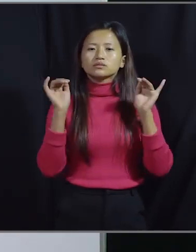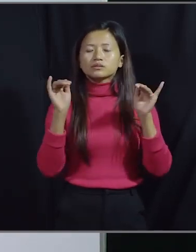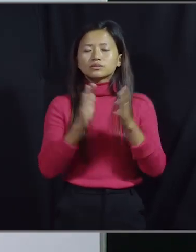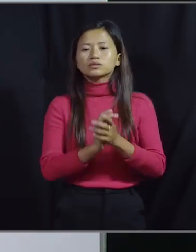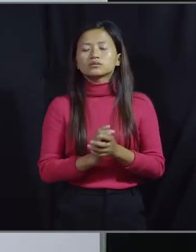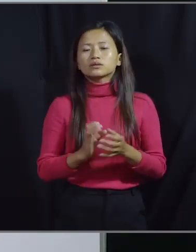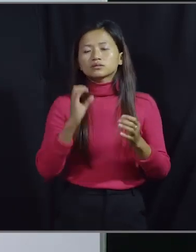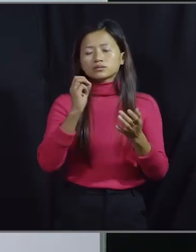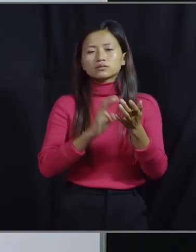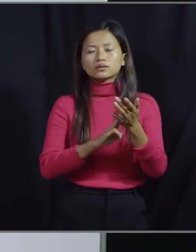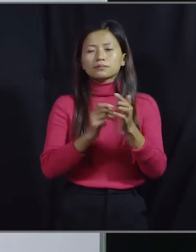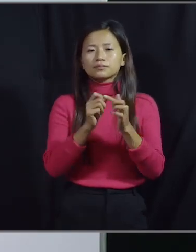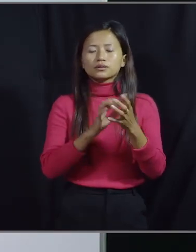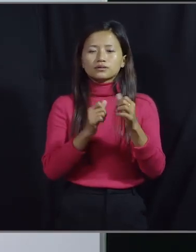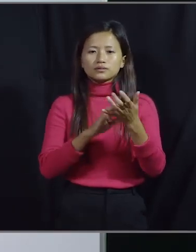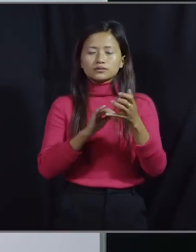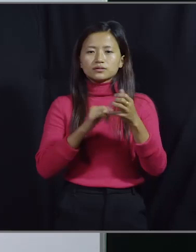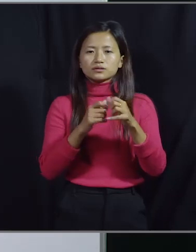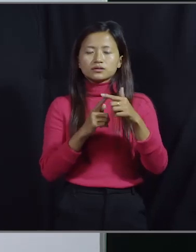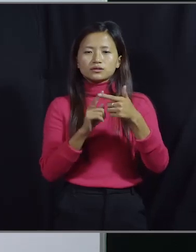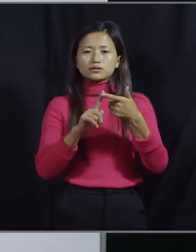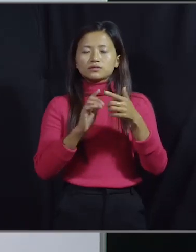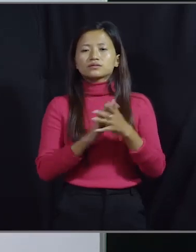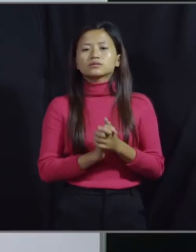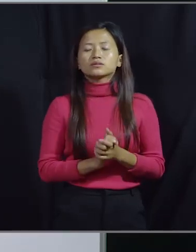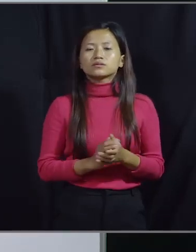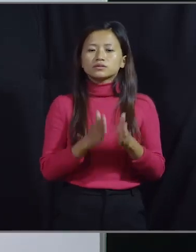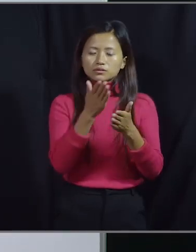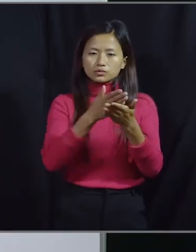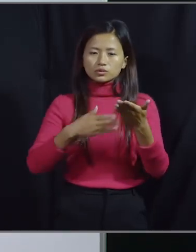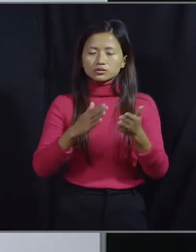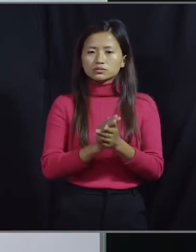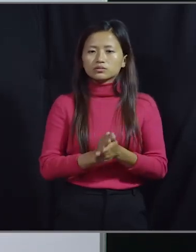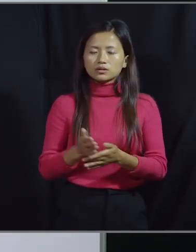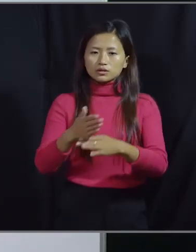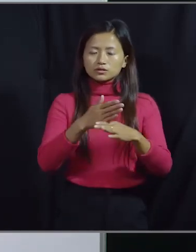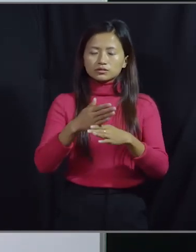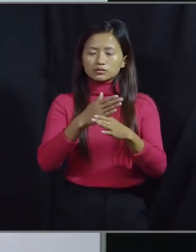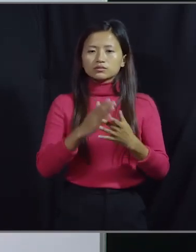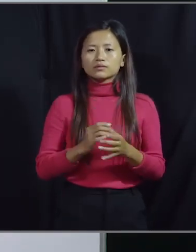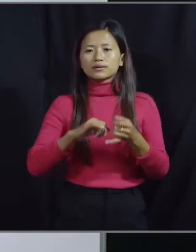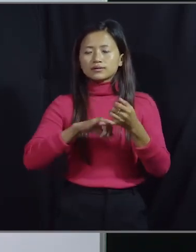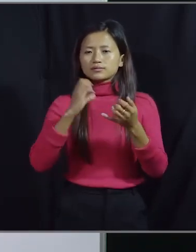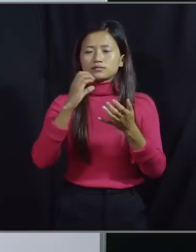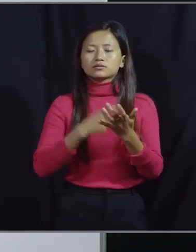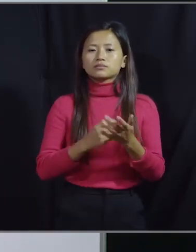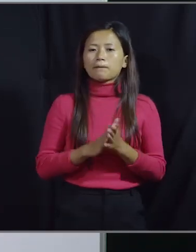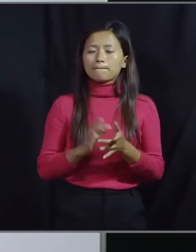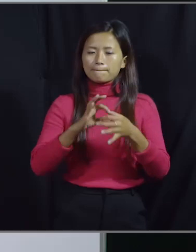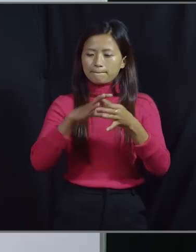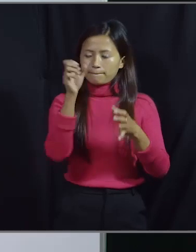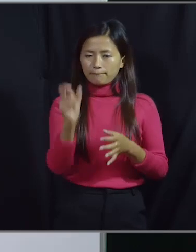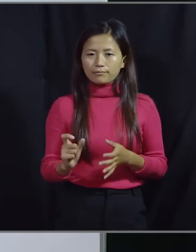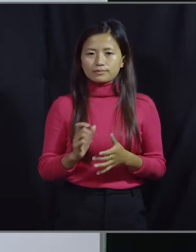to compensate. They are supposed to give certain portion of their shares to sacrificing partner. That means, who